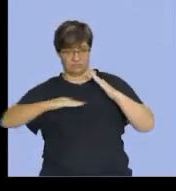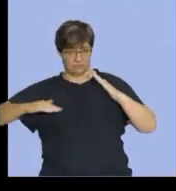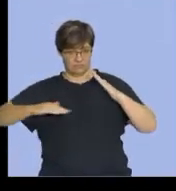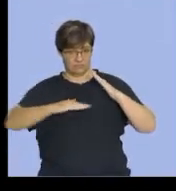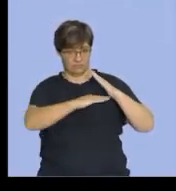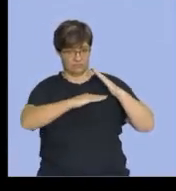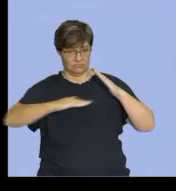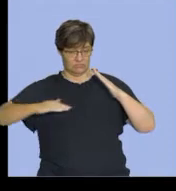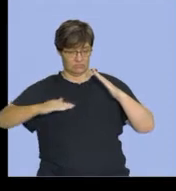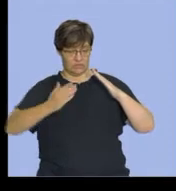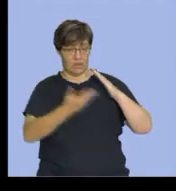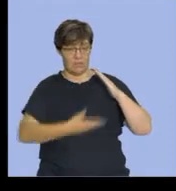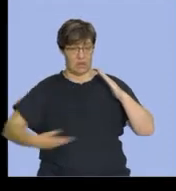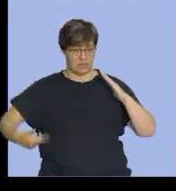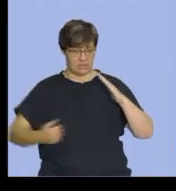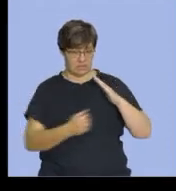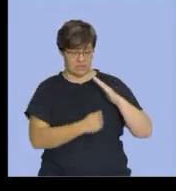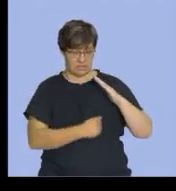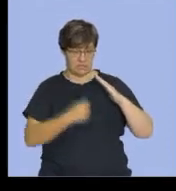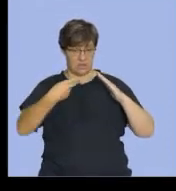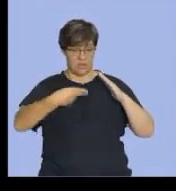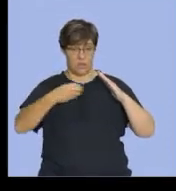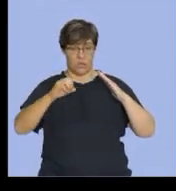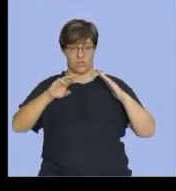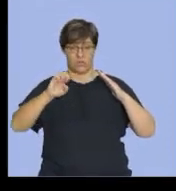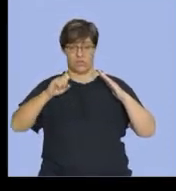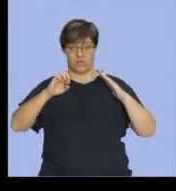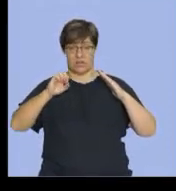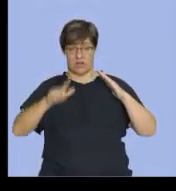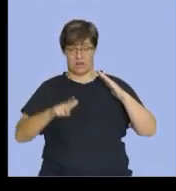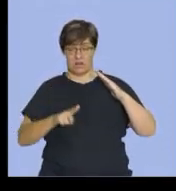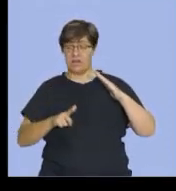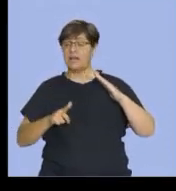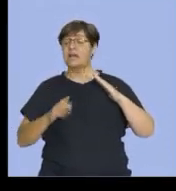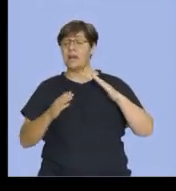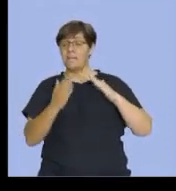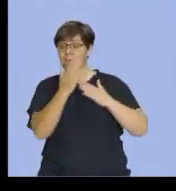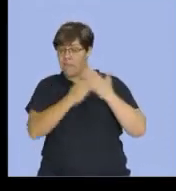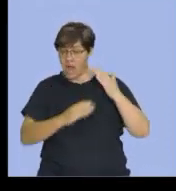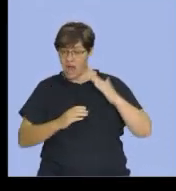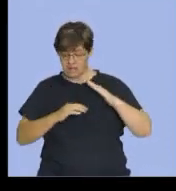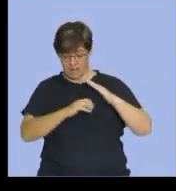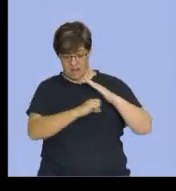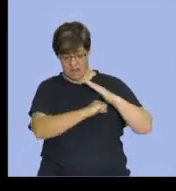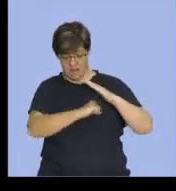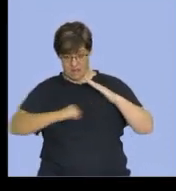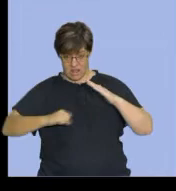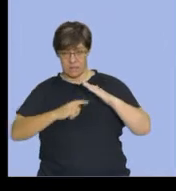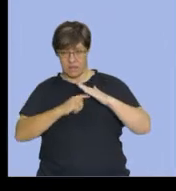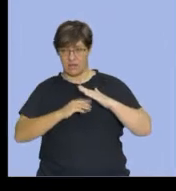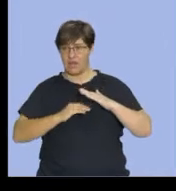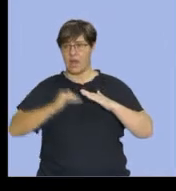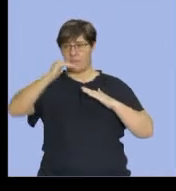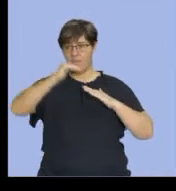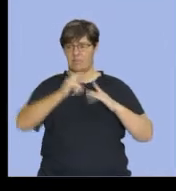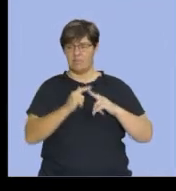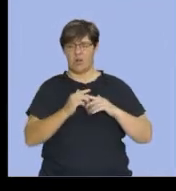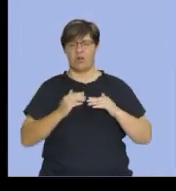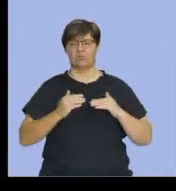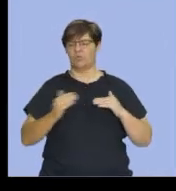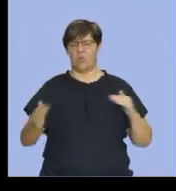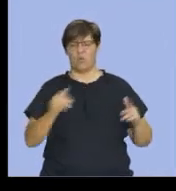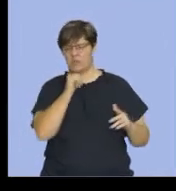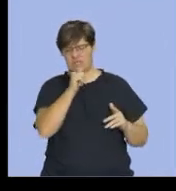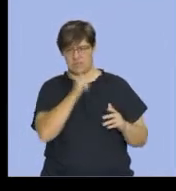horizontal component. Part of this force is also pulling it up. Now, I've made that a little bit too long, but it's